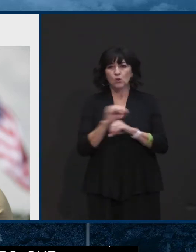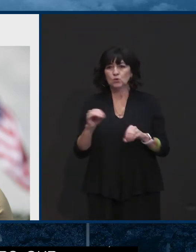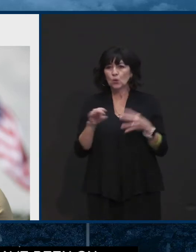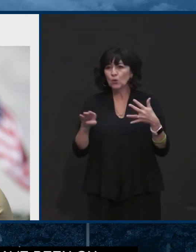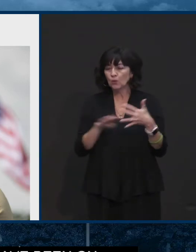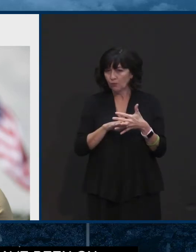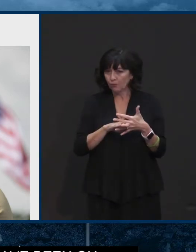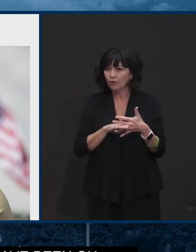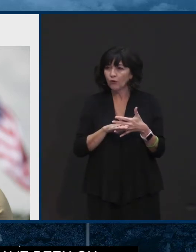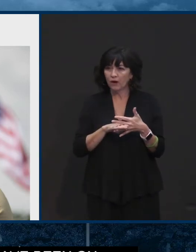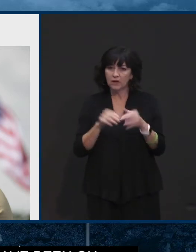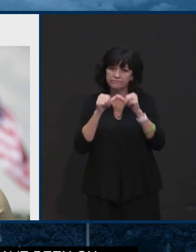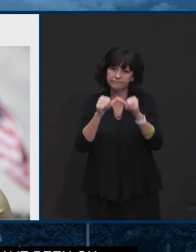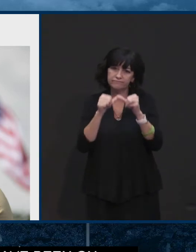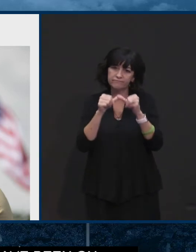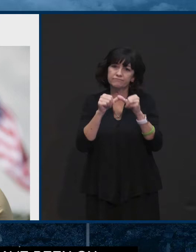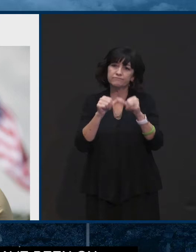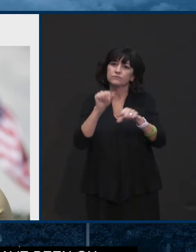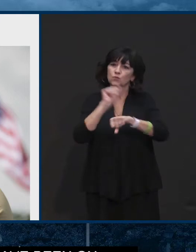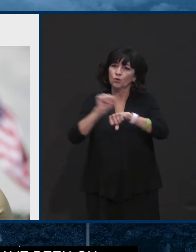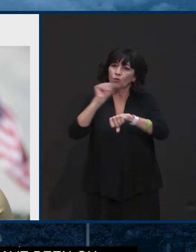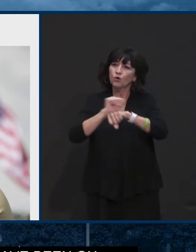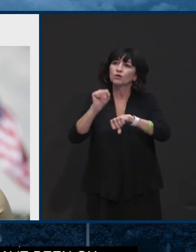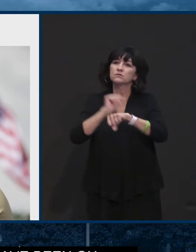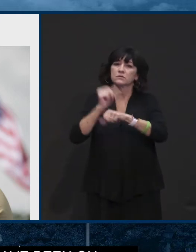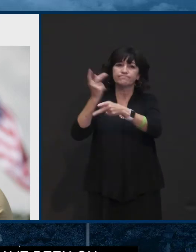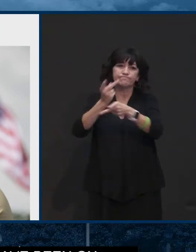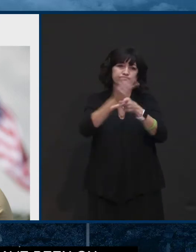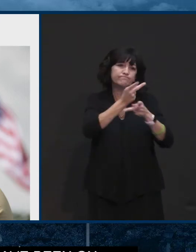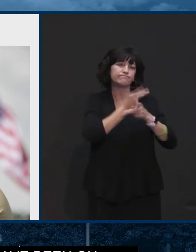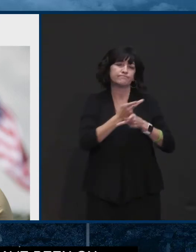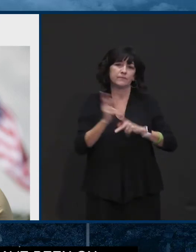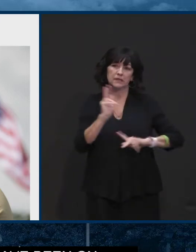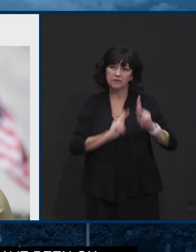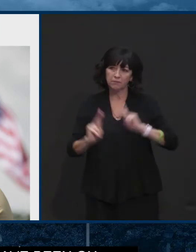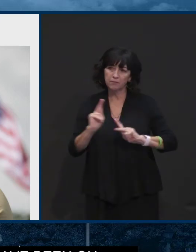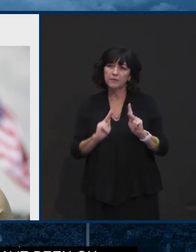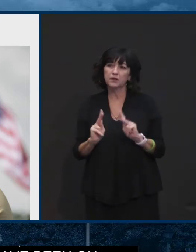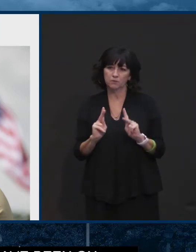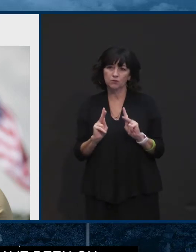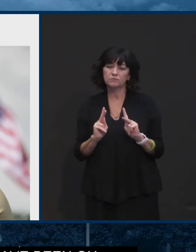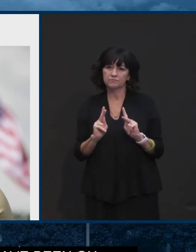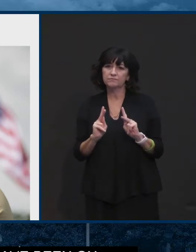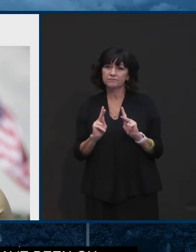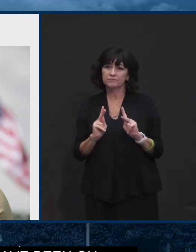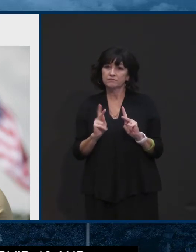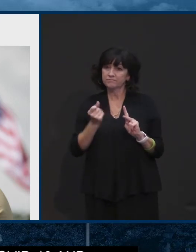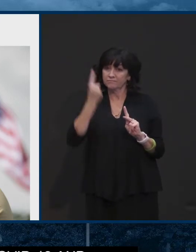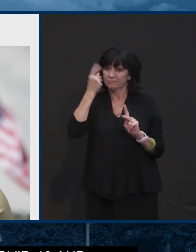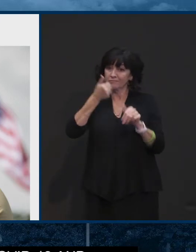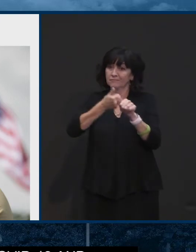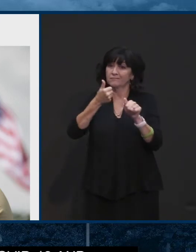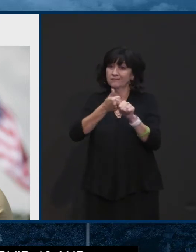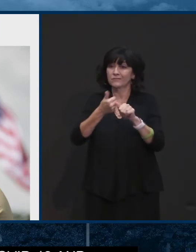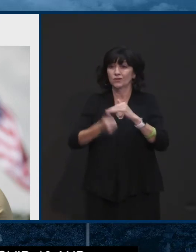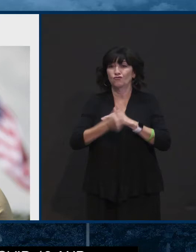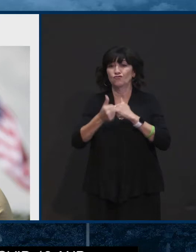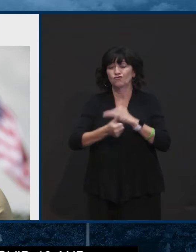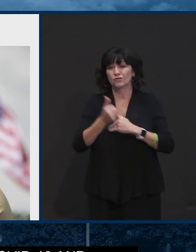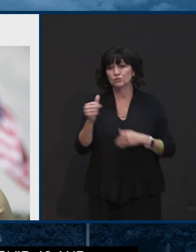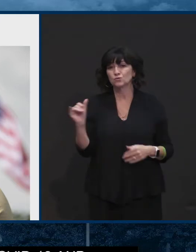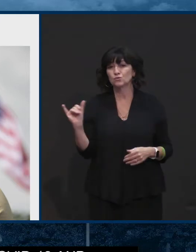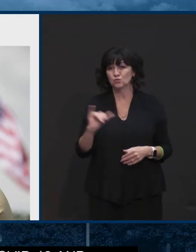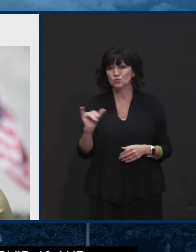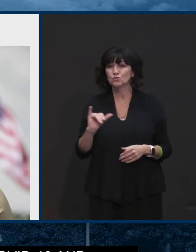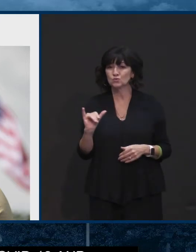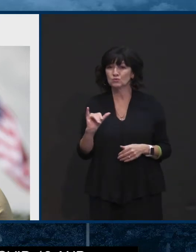helping us address this pandemic in the state of Delaware and doing it, notwithstanding the risks that